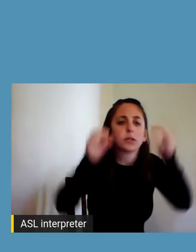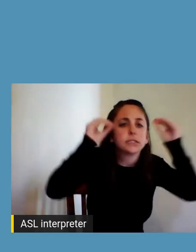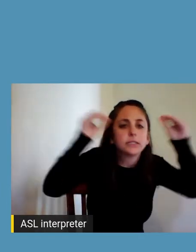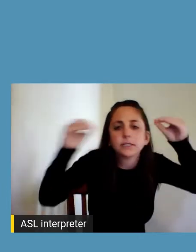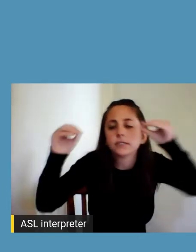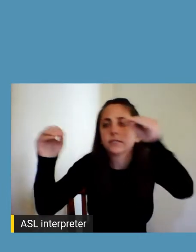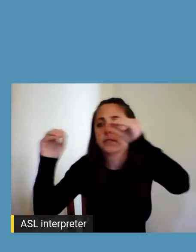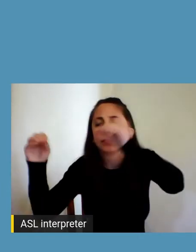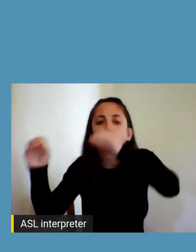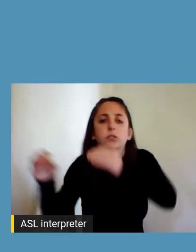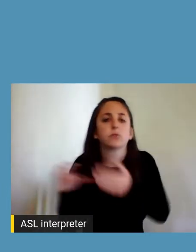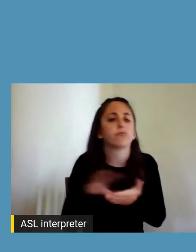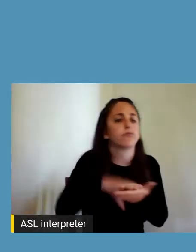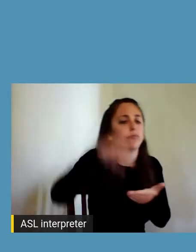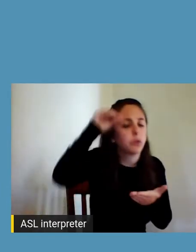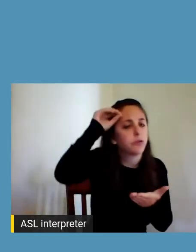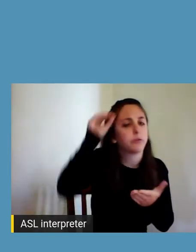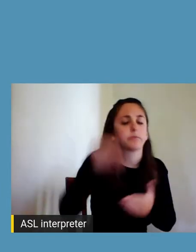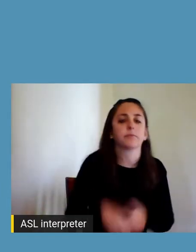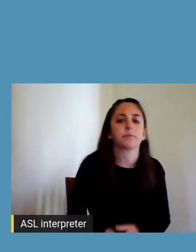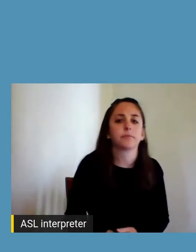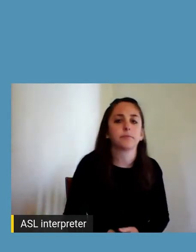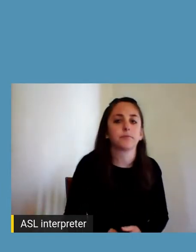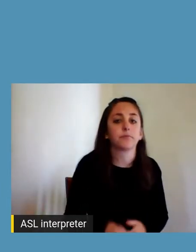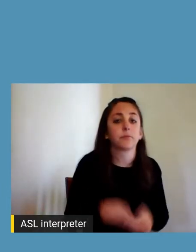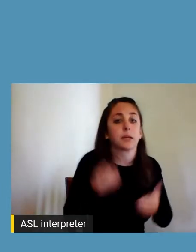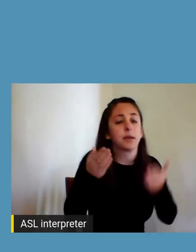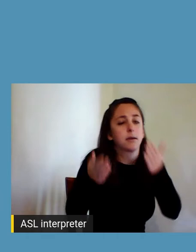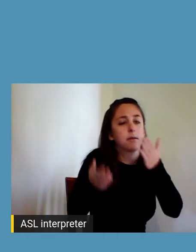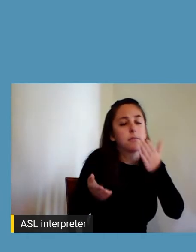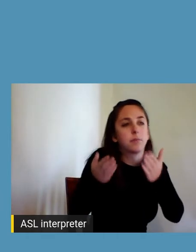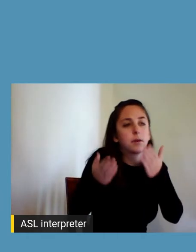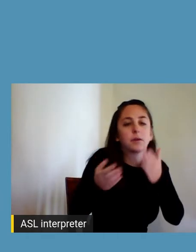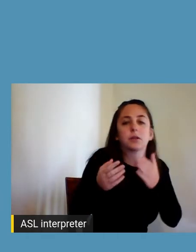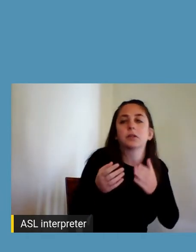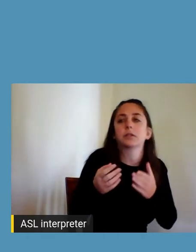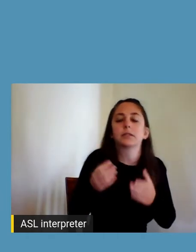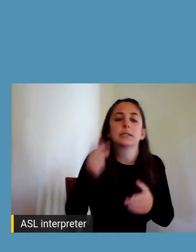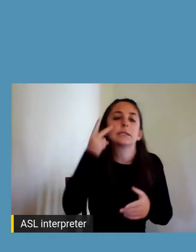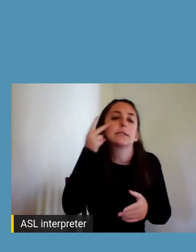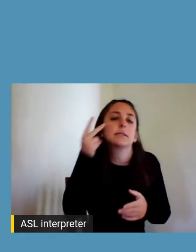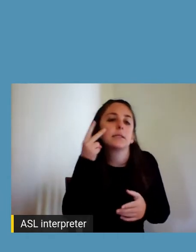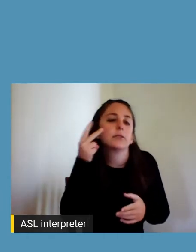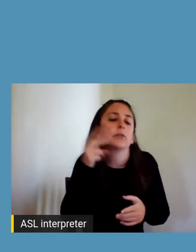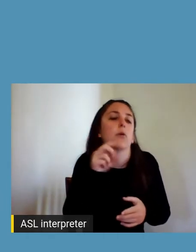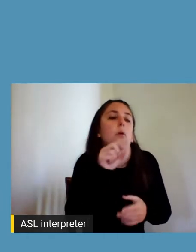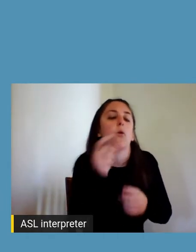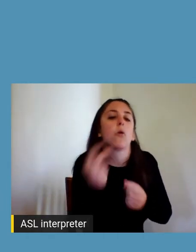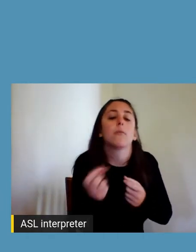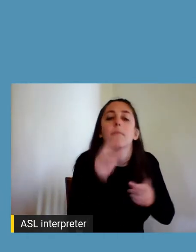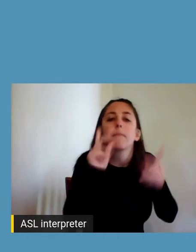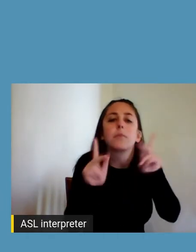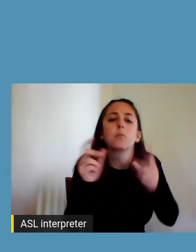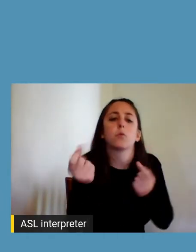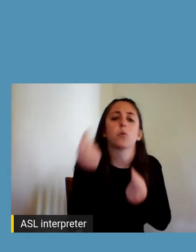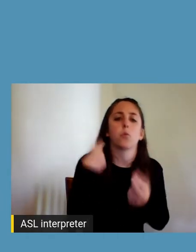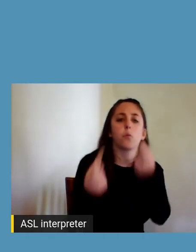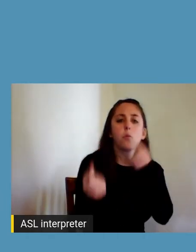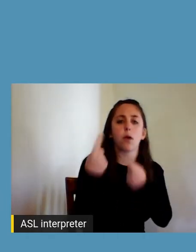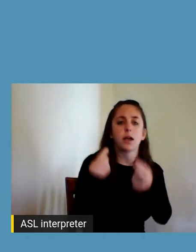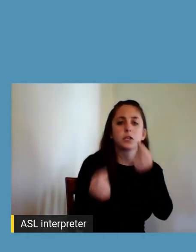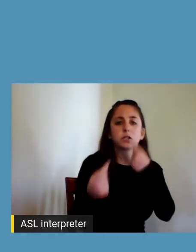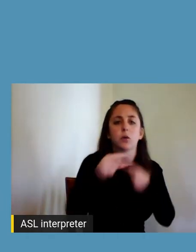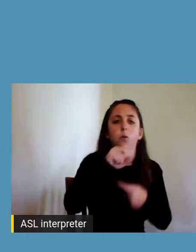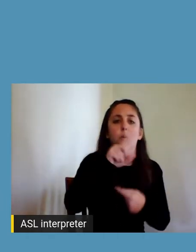of learning content. Maybe try measuring how many questions you get per post. That's a good indicator of value,